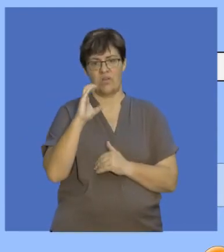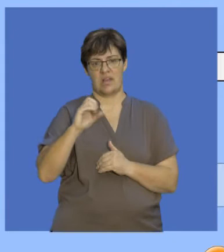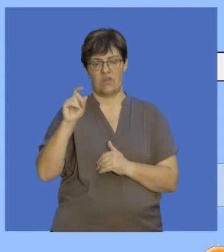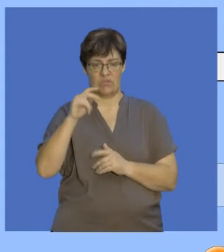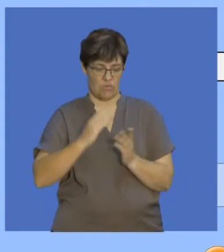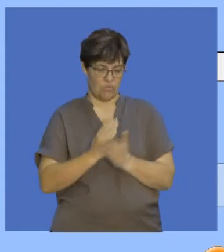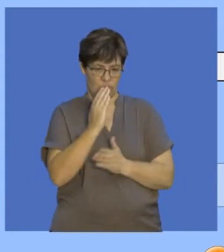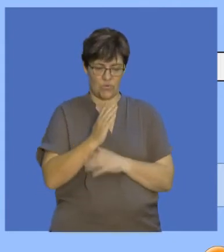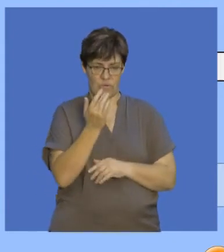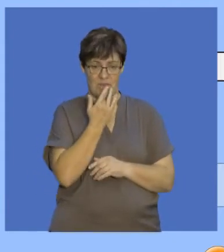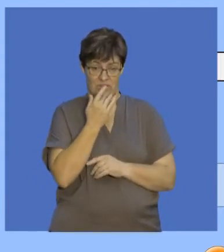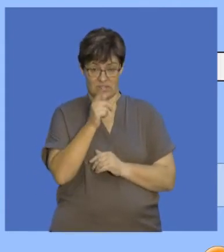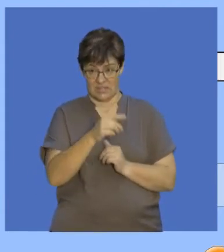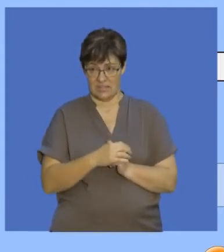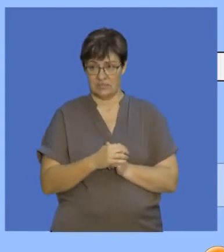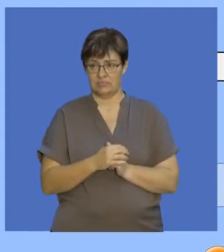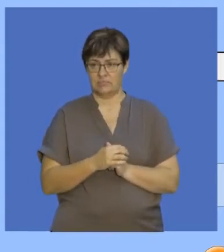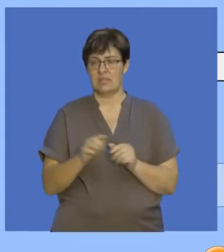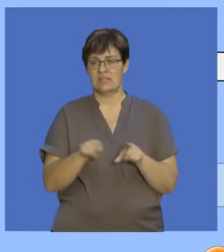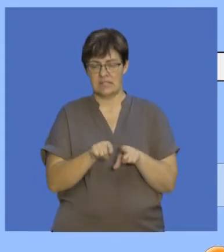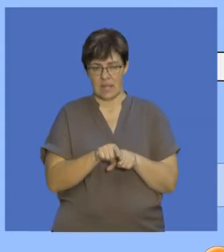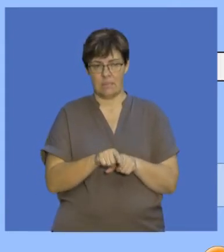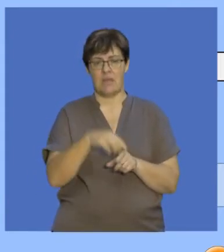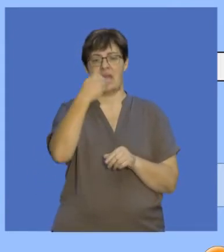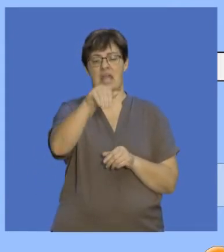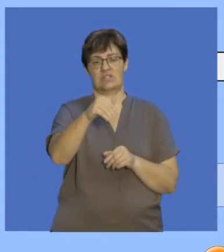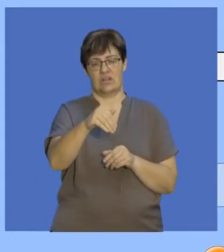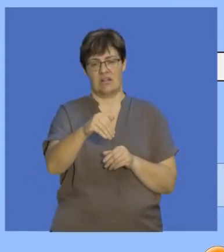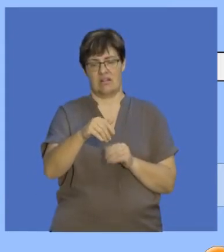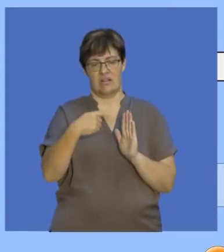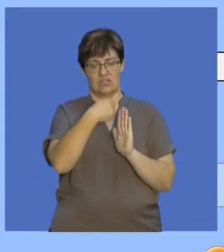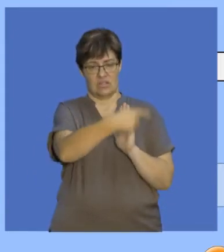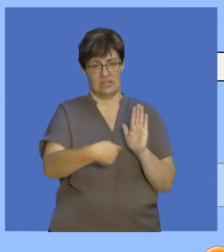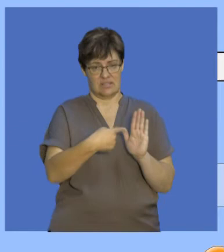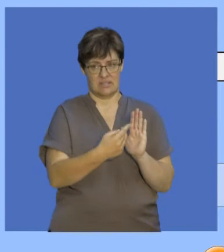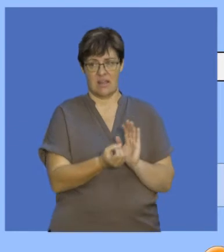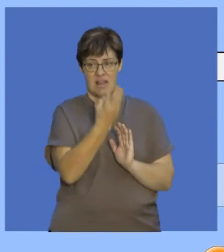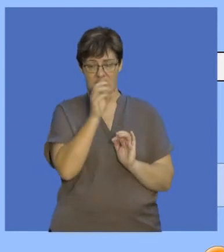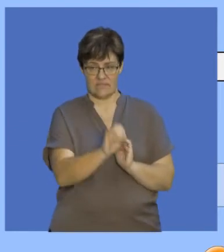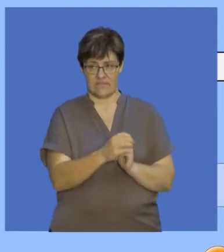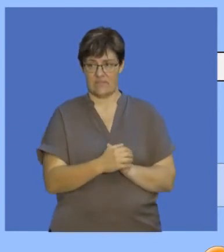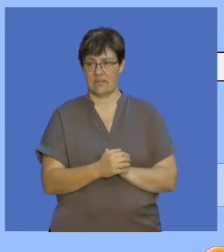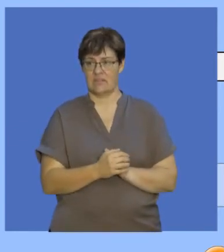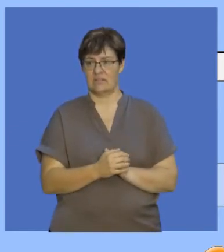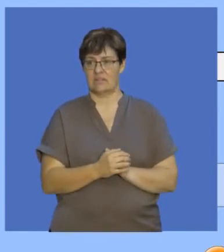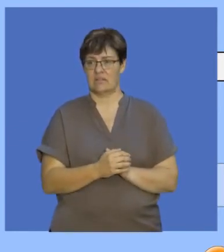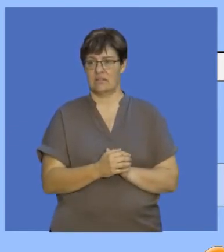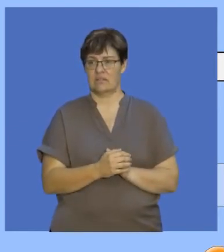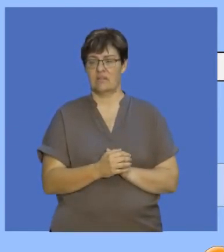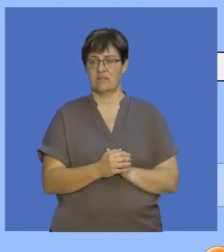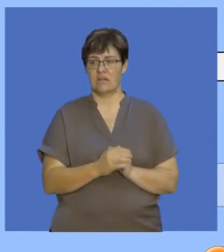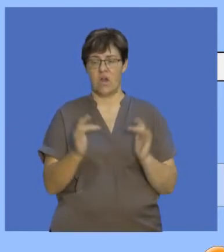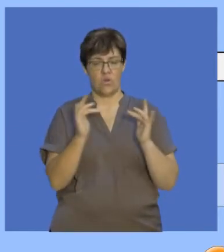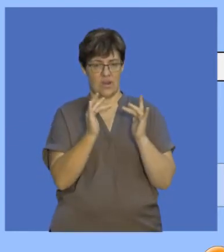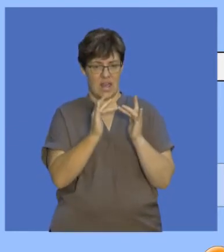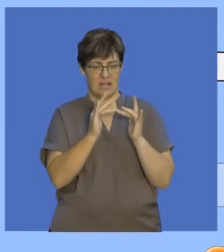passes through that battery as well as through the external circuit. So I'll have the light bulb there, okay? And then the connecting